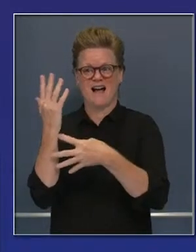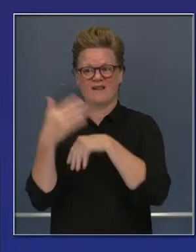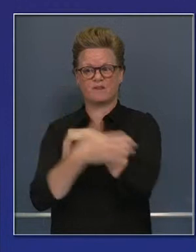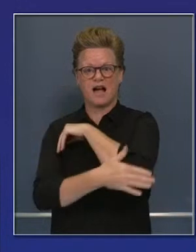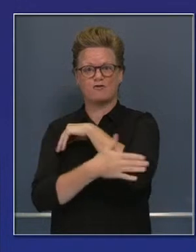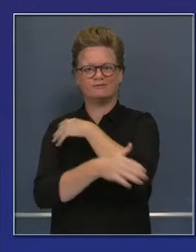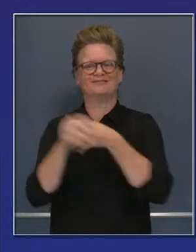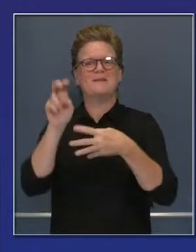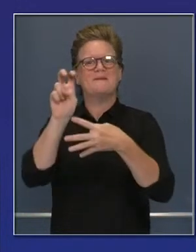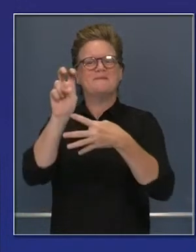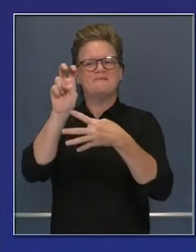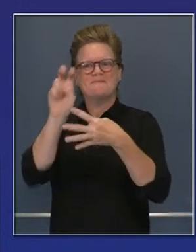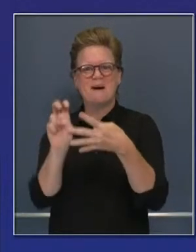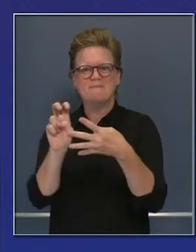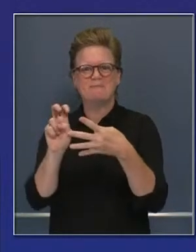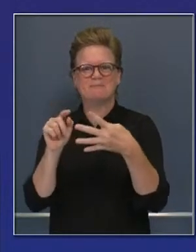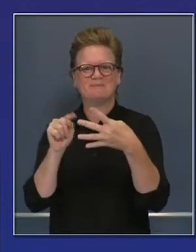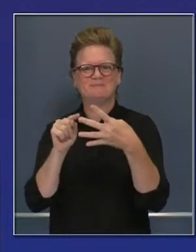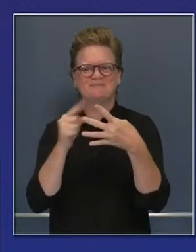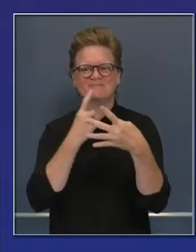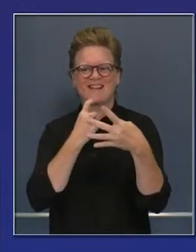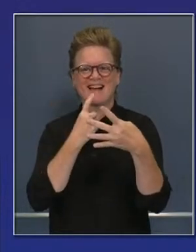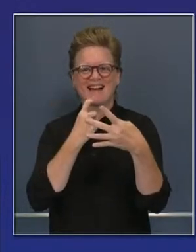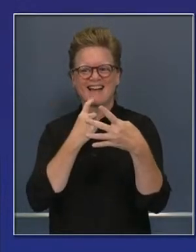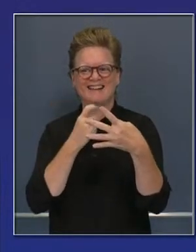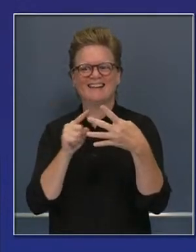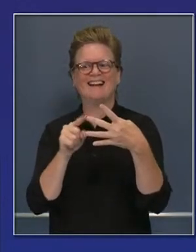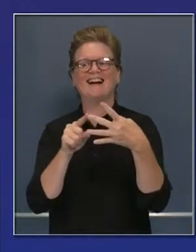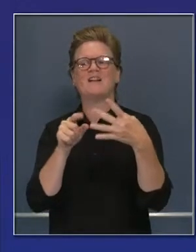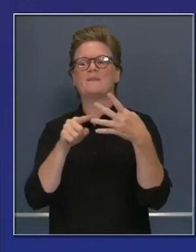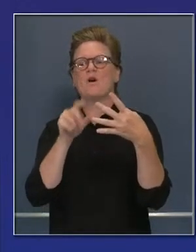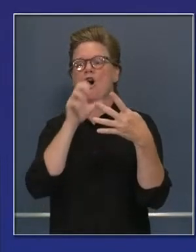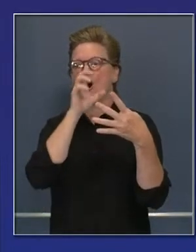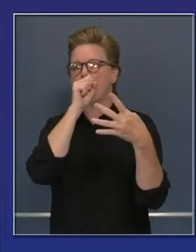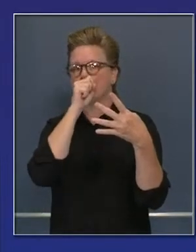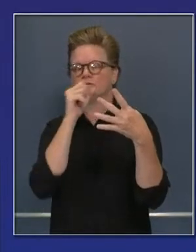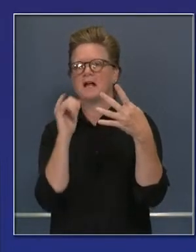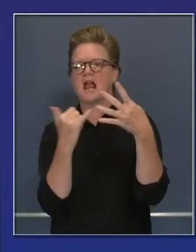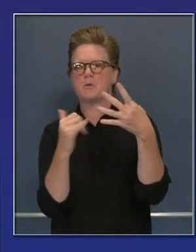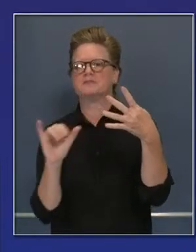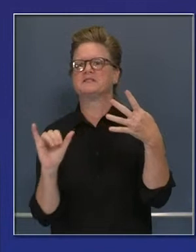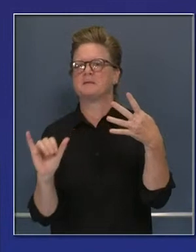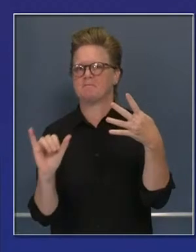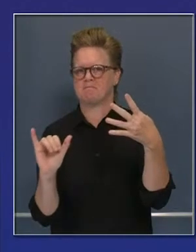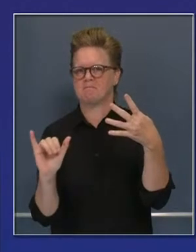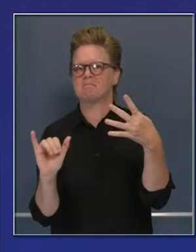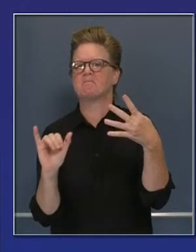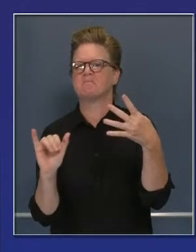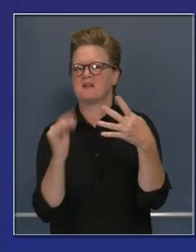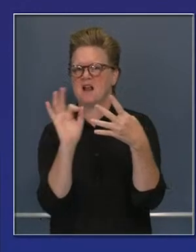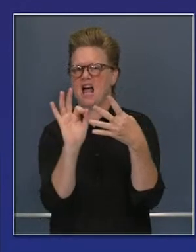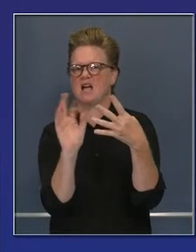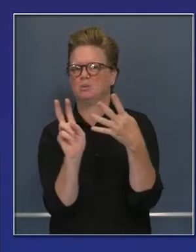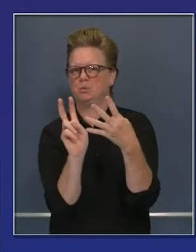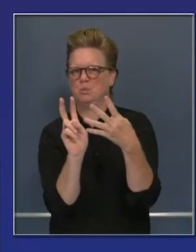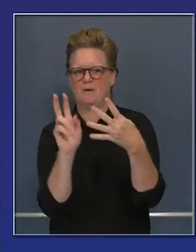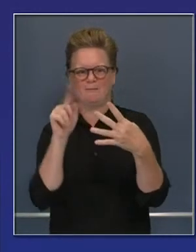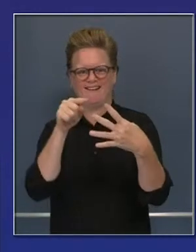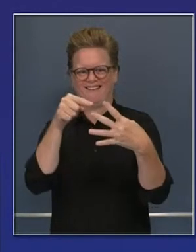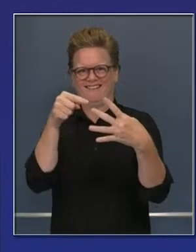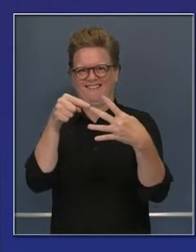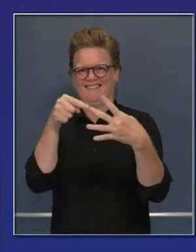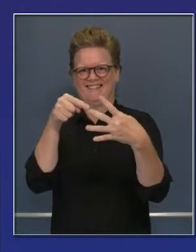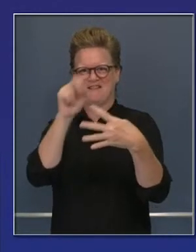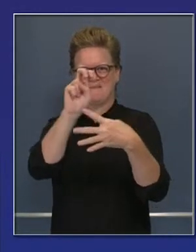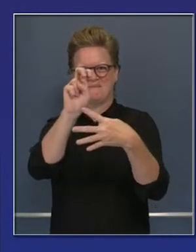purple tier, 14 in the red. Orange and yellow stayed stable at 9 and 2, and that's only because we're